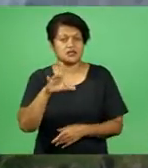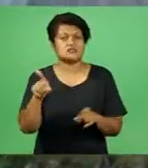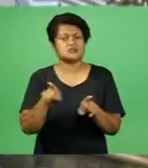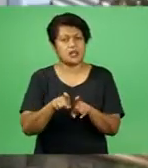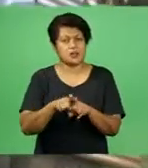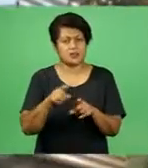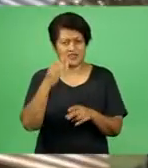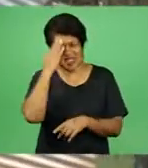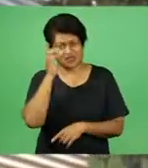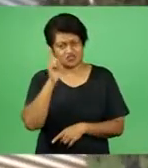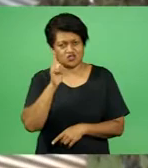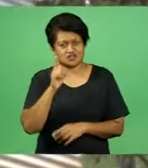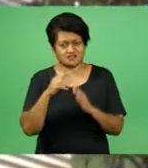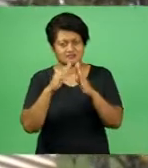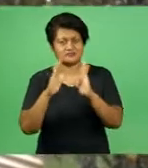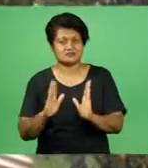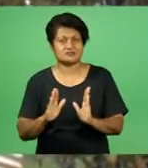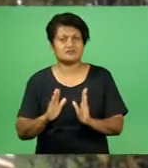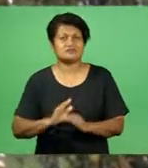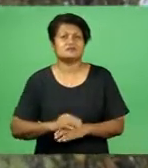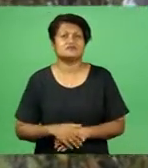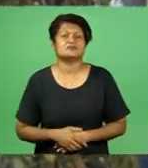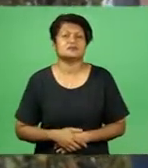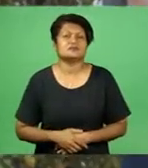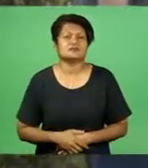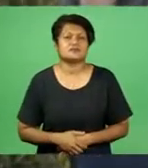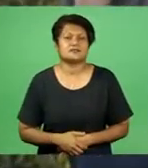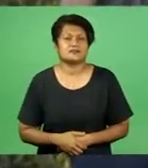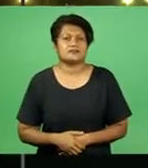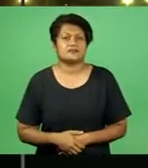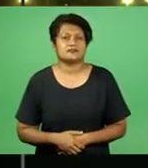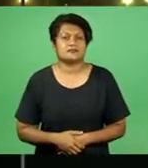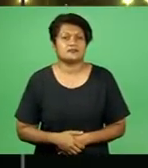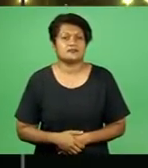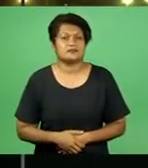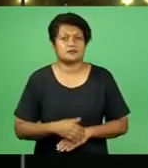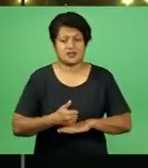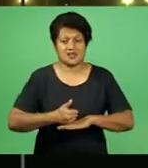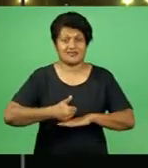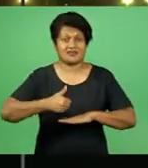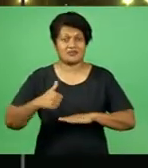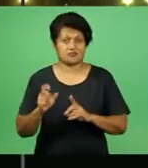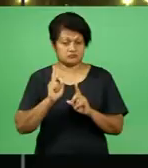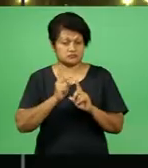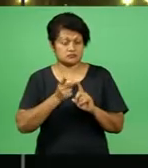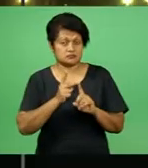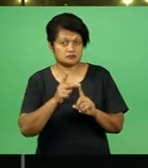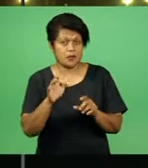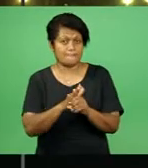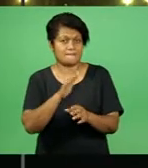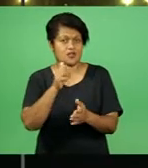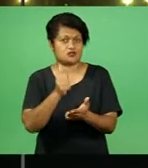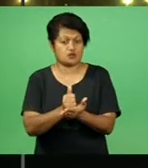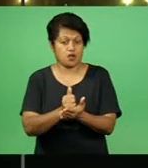quarters. Eleanor Turangevio, FBC News. The government's priority is to ensure that